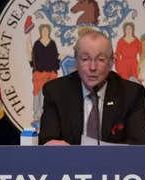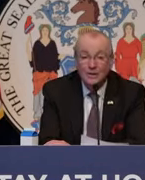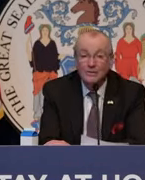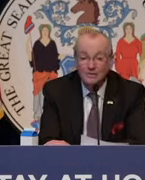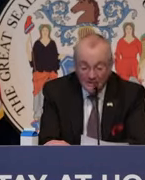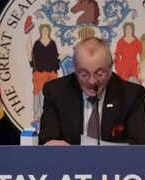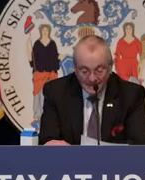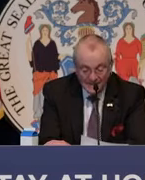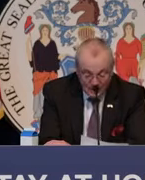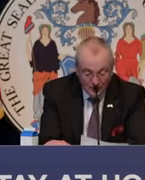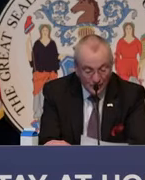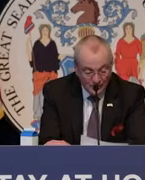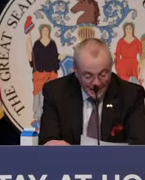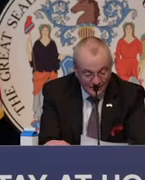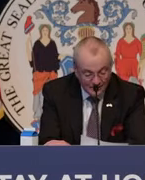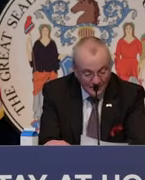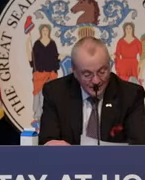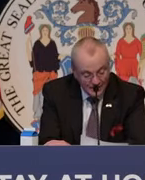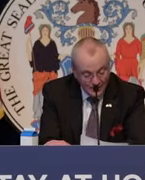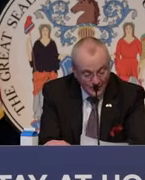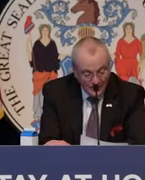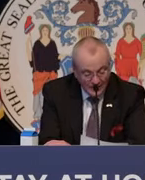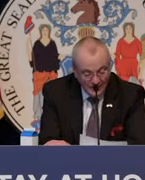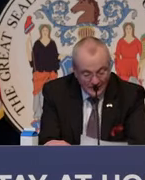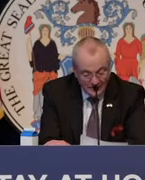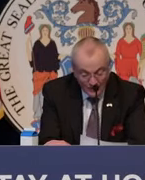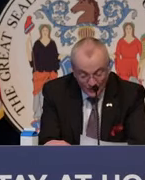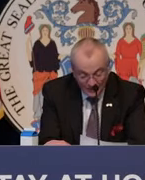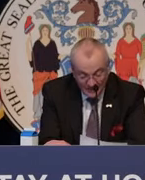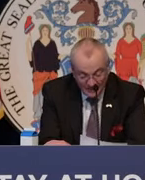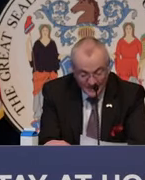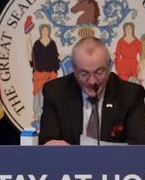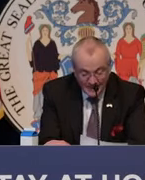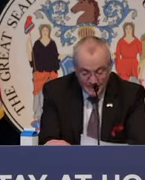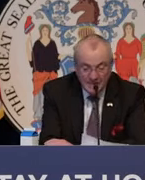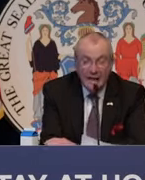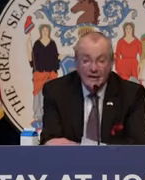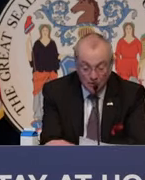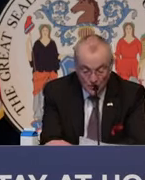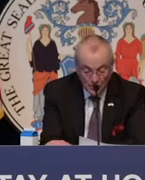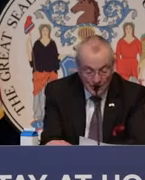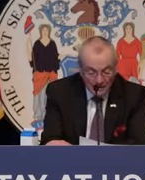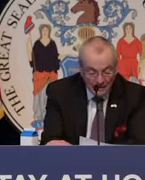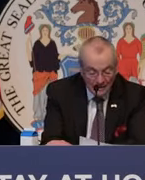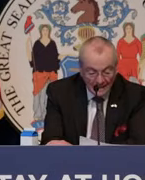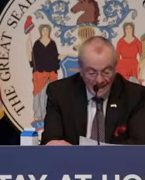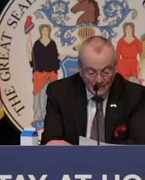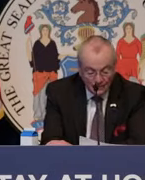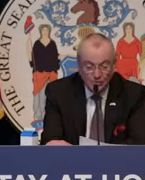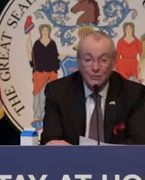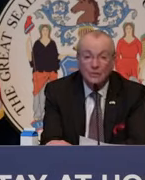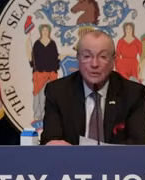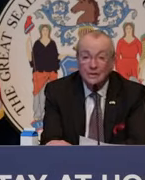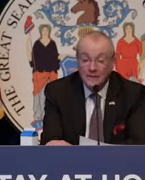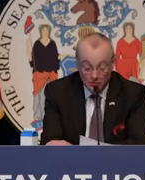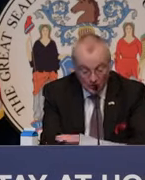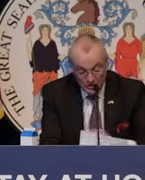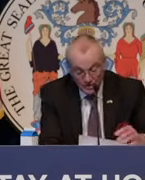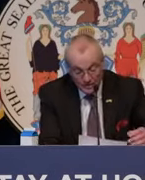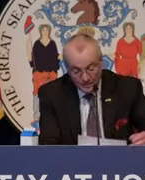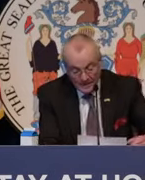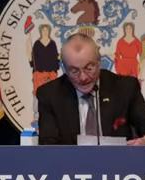from Newark State Teachers College, what is today Keene University, and began her career at the Lincoln Avenue School